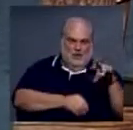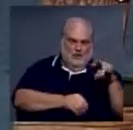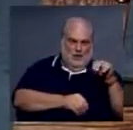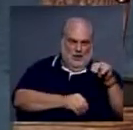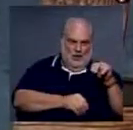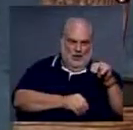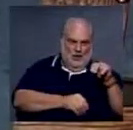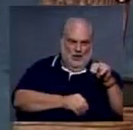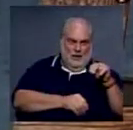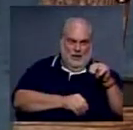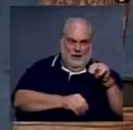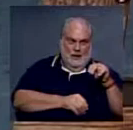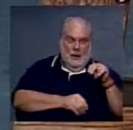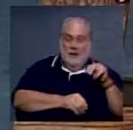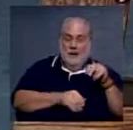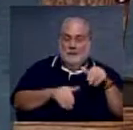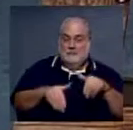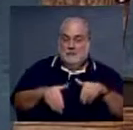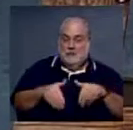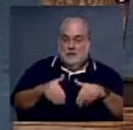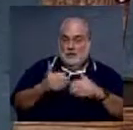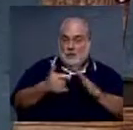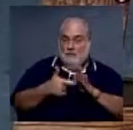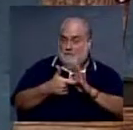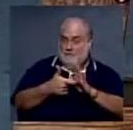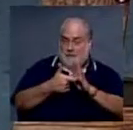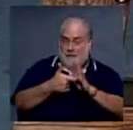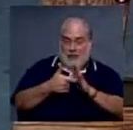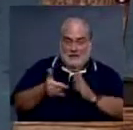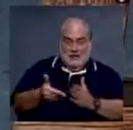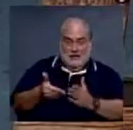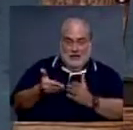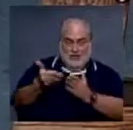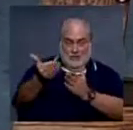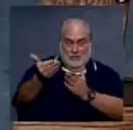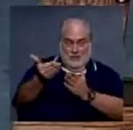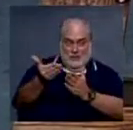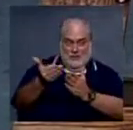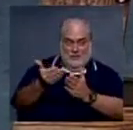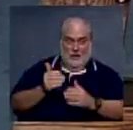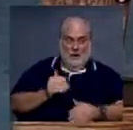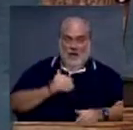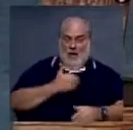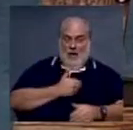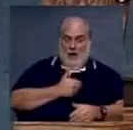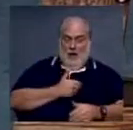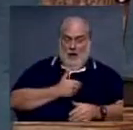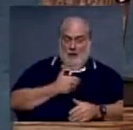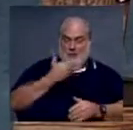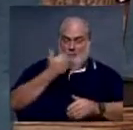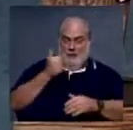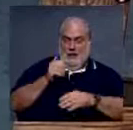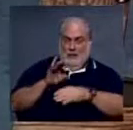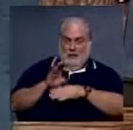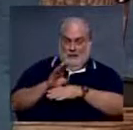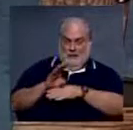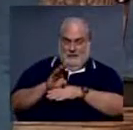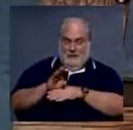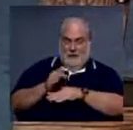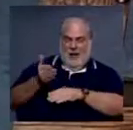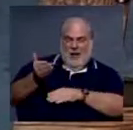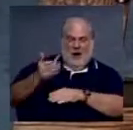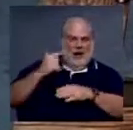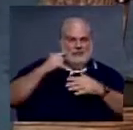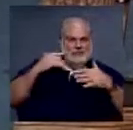But there was a suggestion. It wasn't mandatory, simply a suggestion, just for the betterment of our business, to hire a